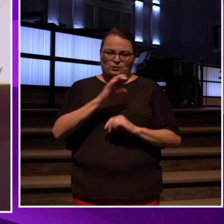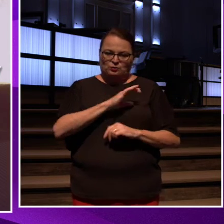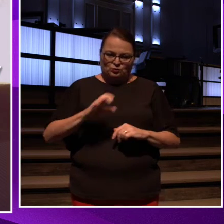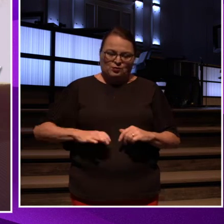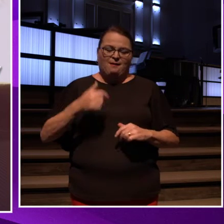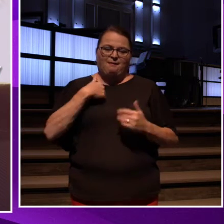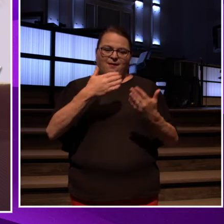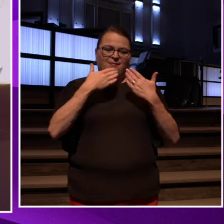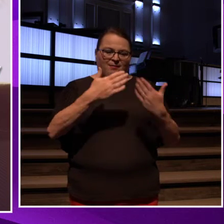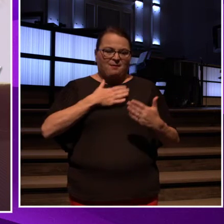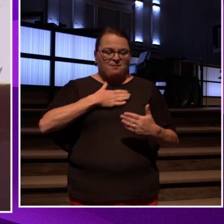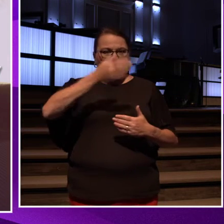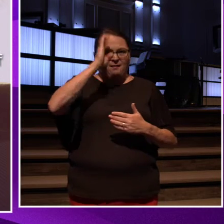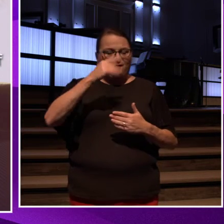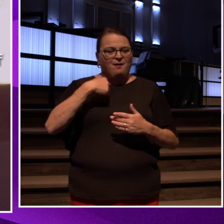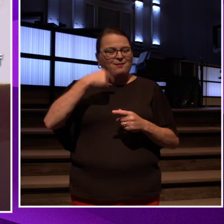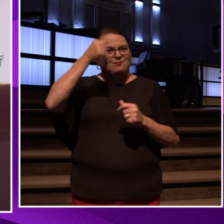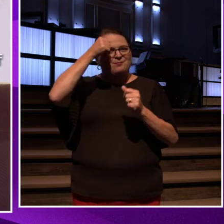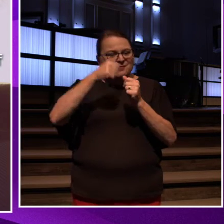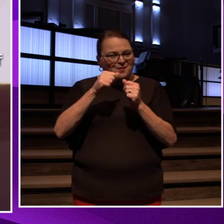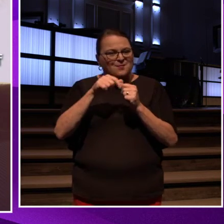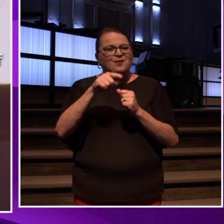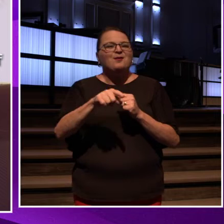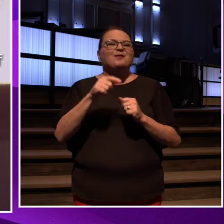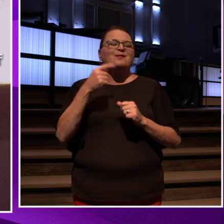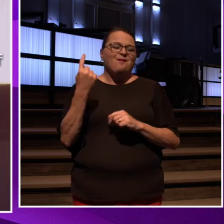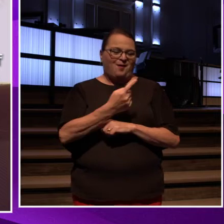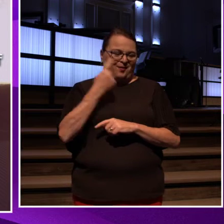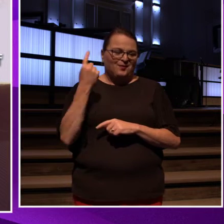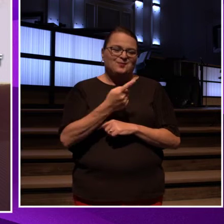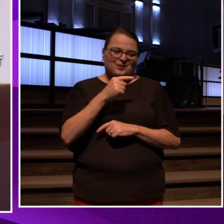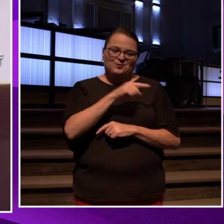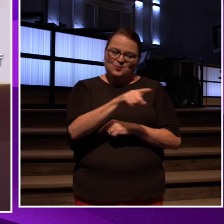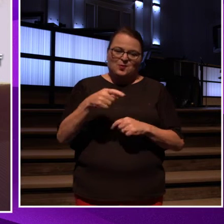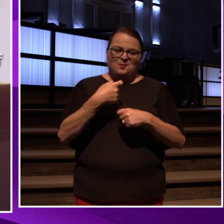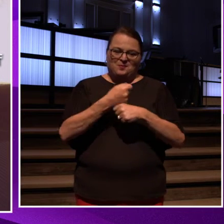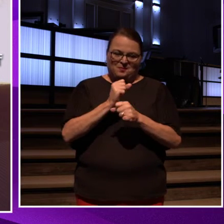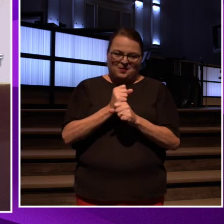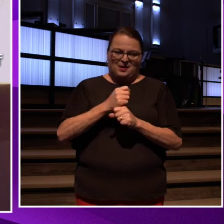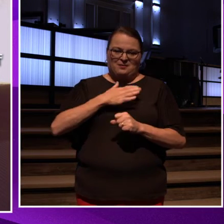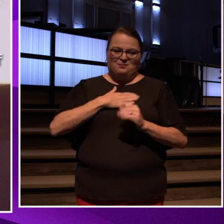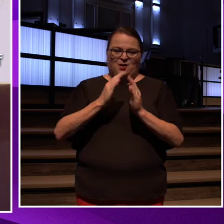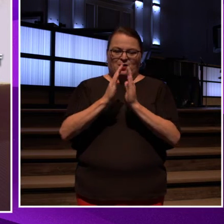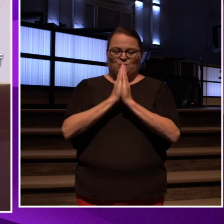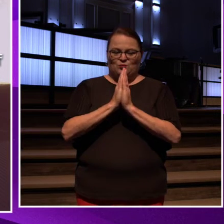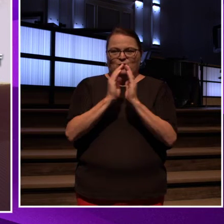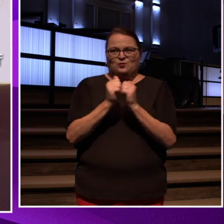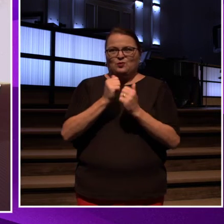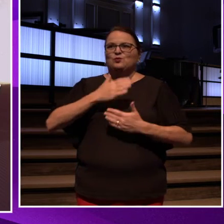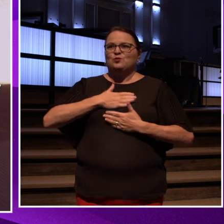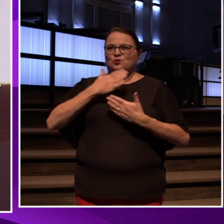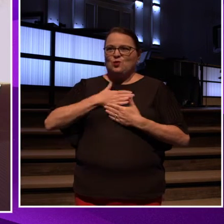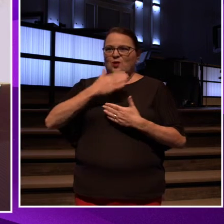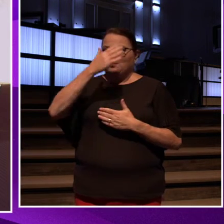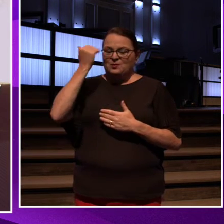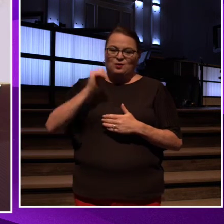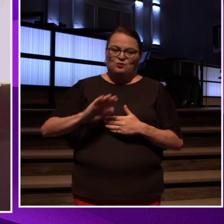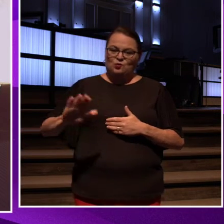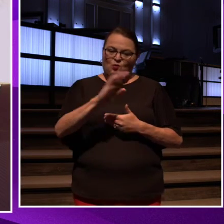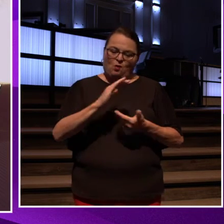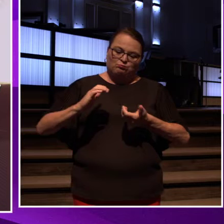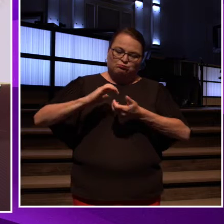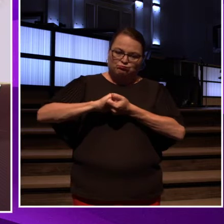my remembrance of you, always in every prayer of mine, for you all, making my prayer with joy because of your partnership